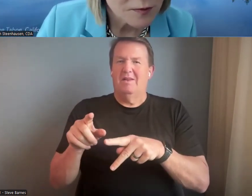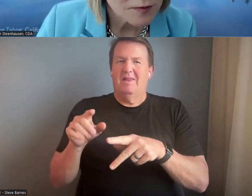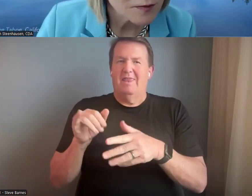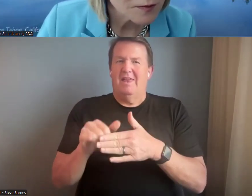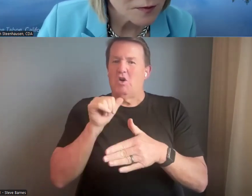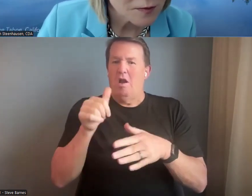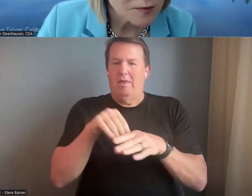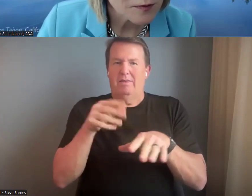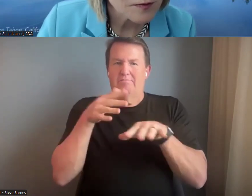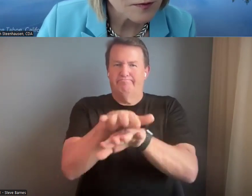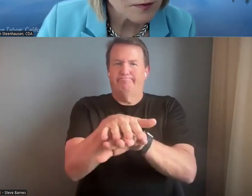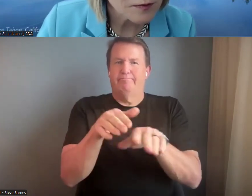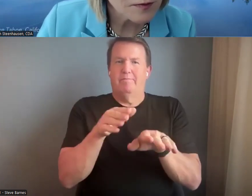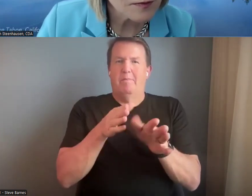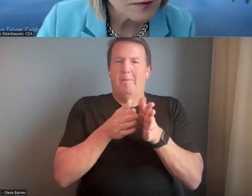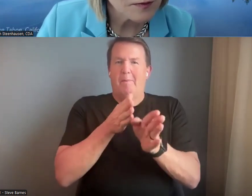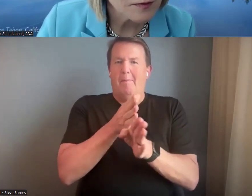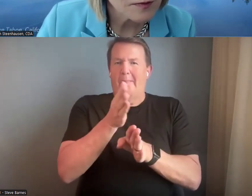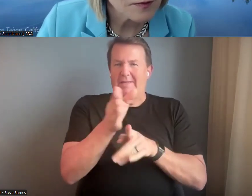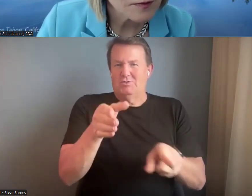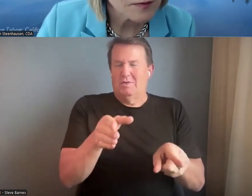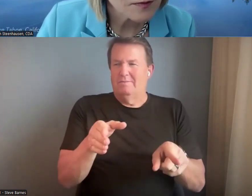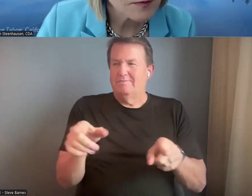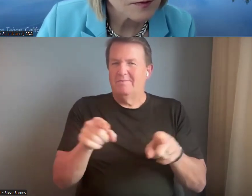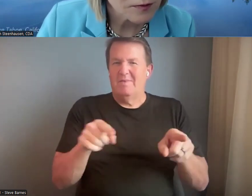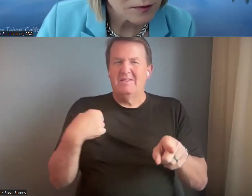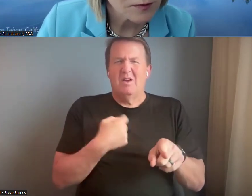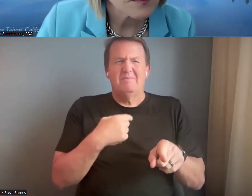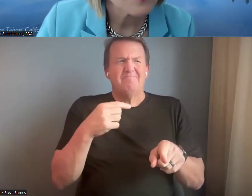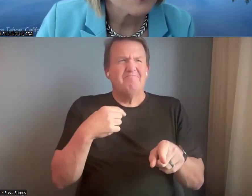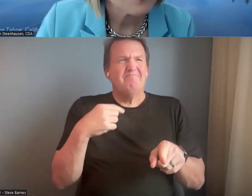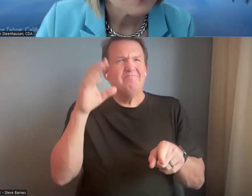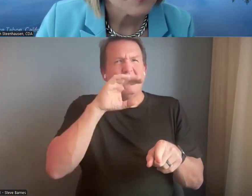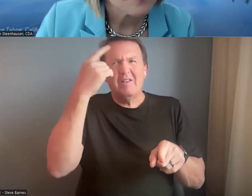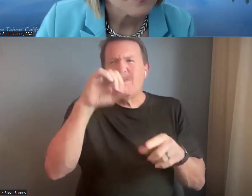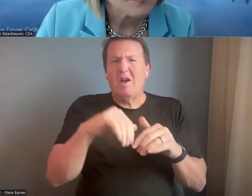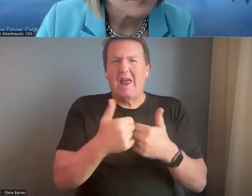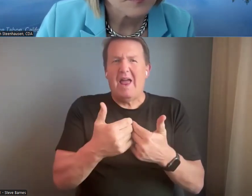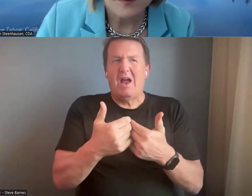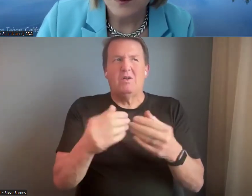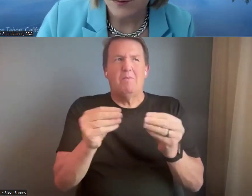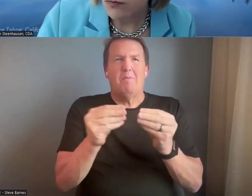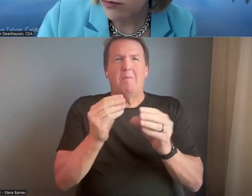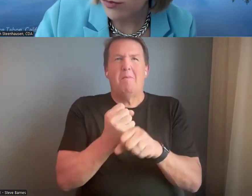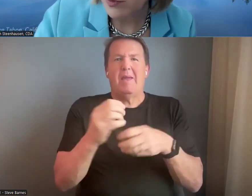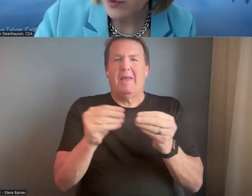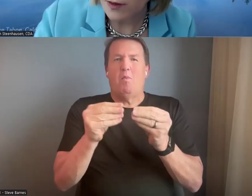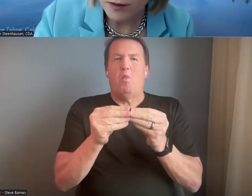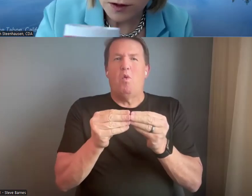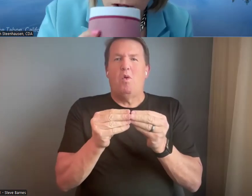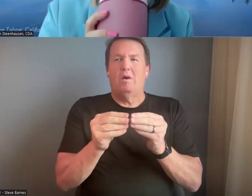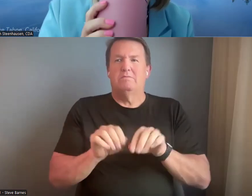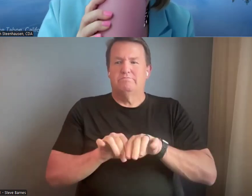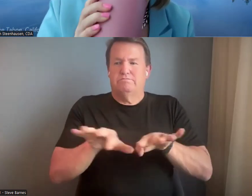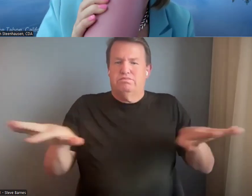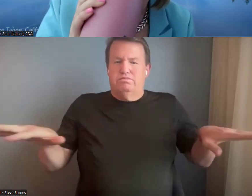I'm specifically looking at how we can make the master plan for aging more inclusive of